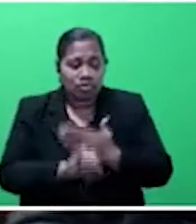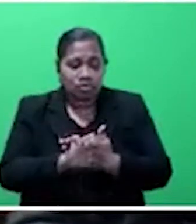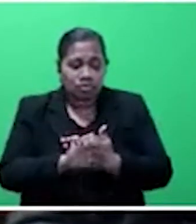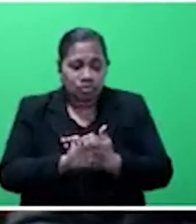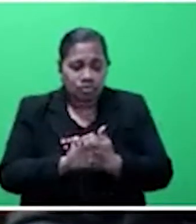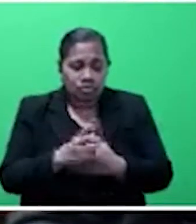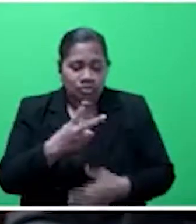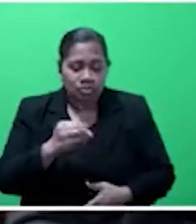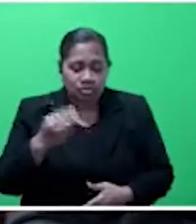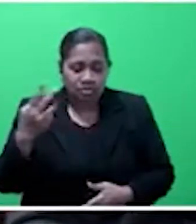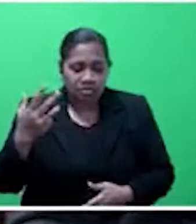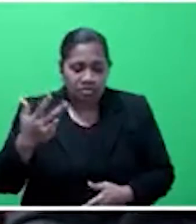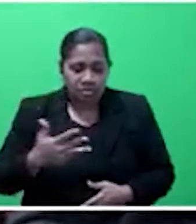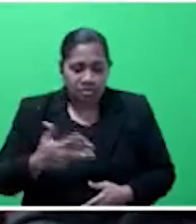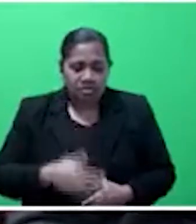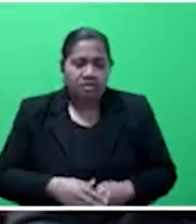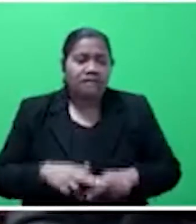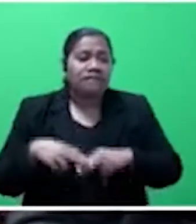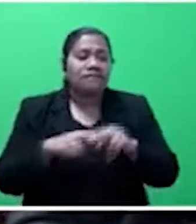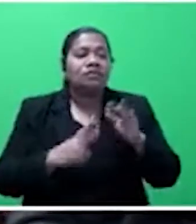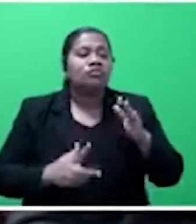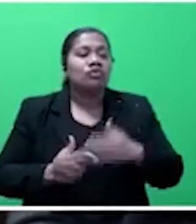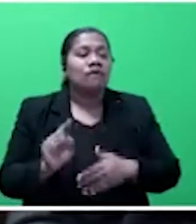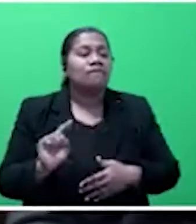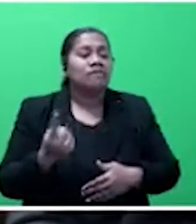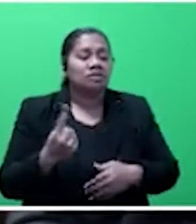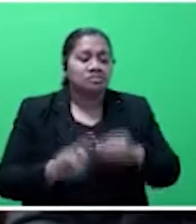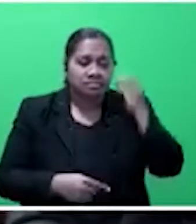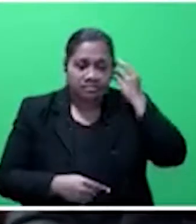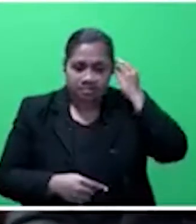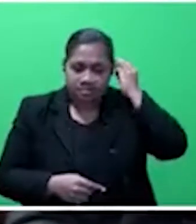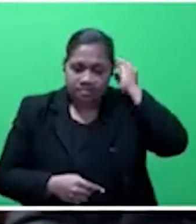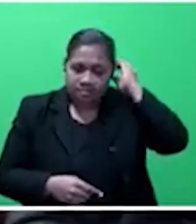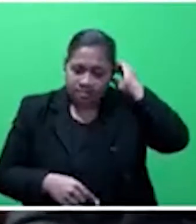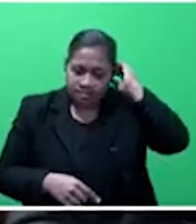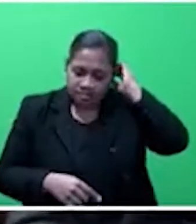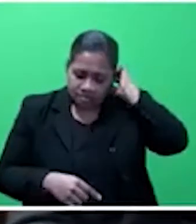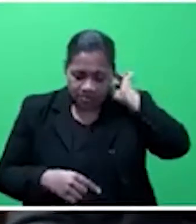its first ever Fiji National Productivity Master Plan